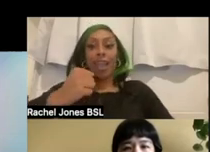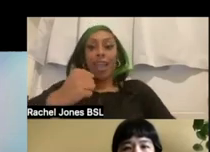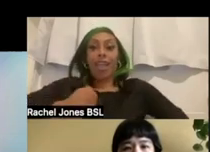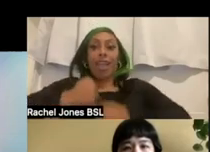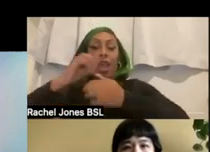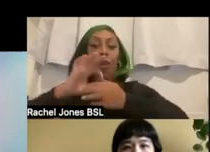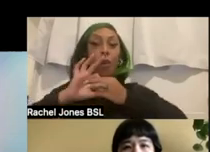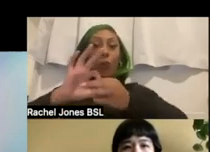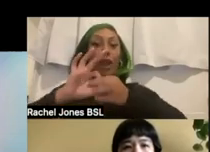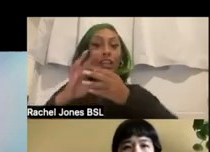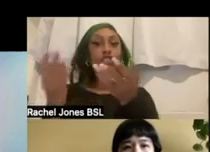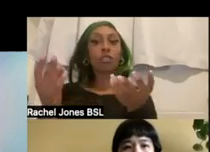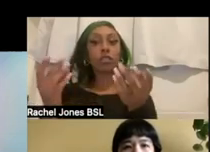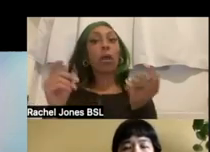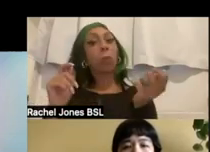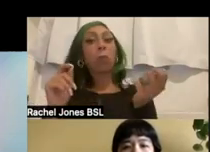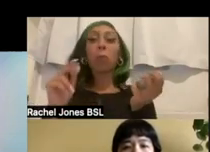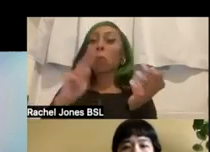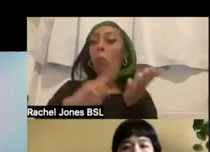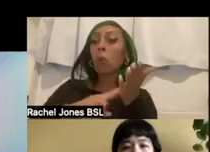we persist, really.